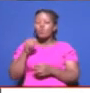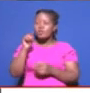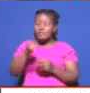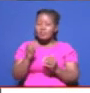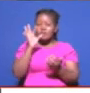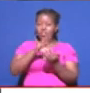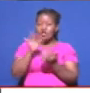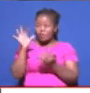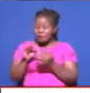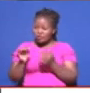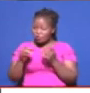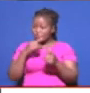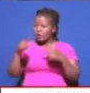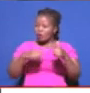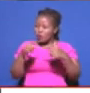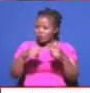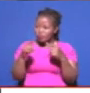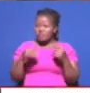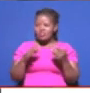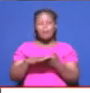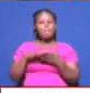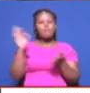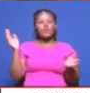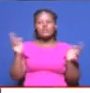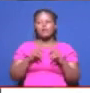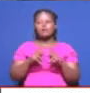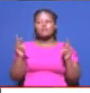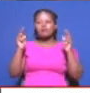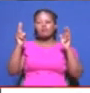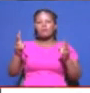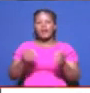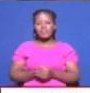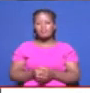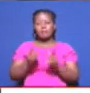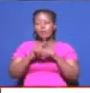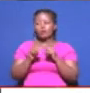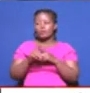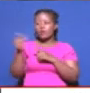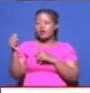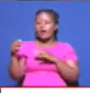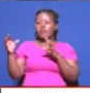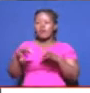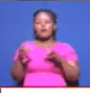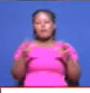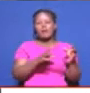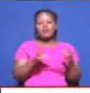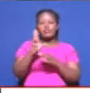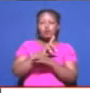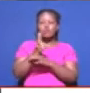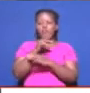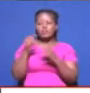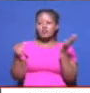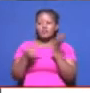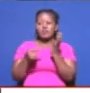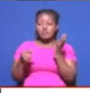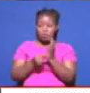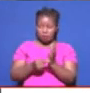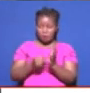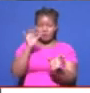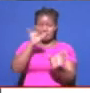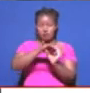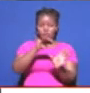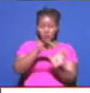this exercise carried out in the most peaceful manner. The other thing is that we've seen other parties using digital format to actually cast their vote. They have